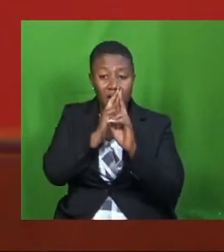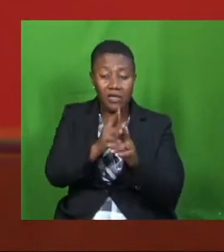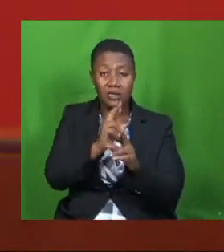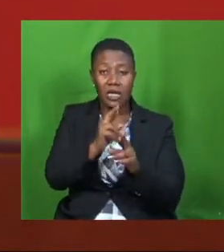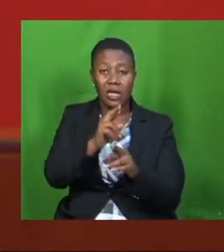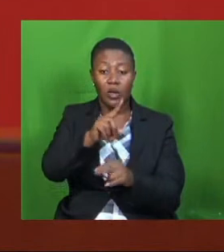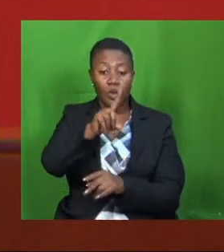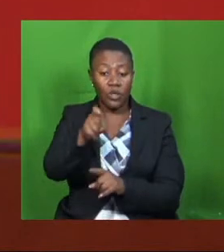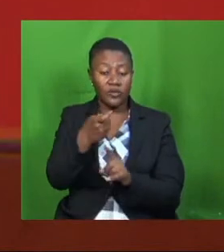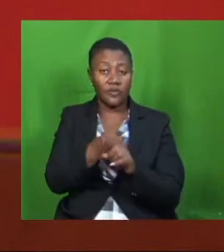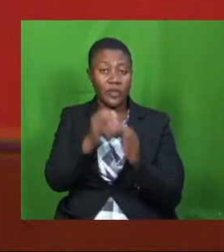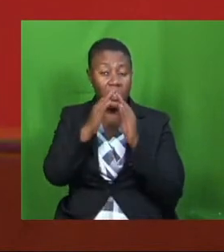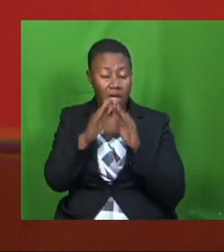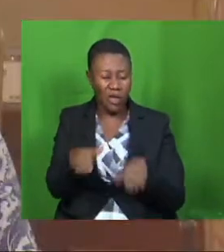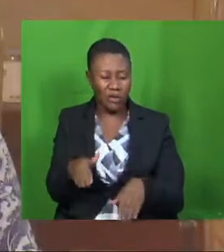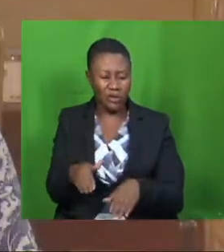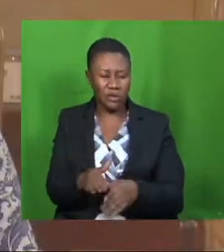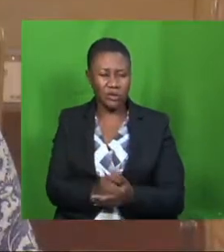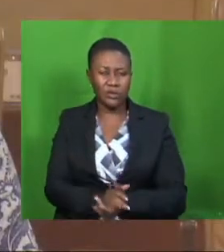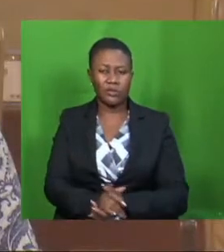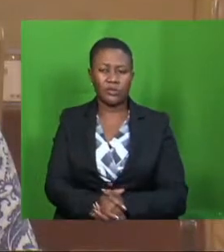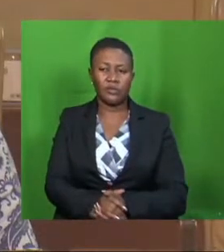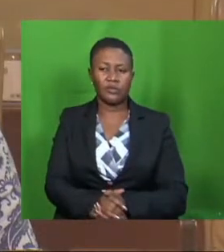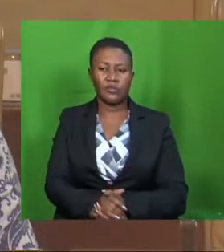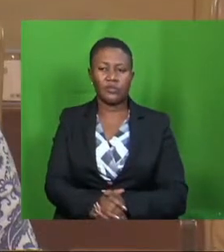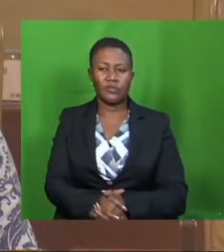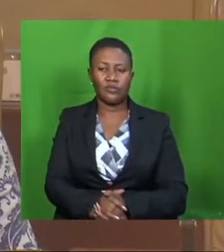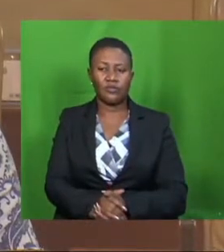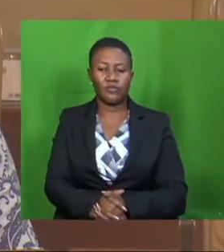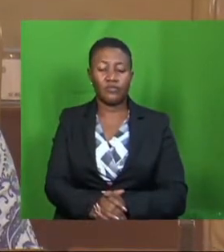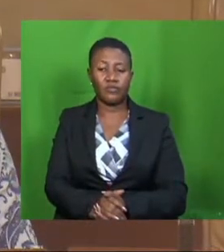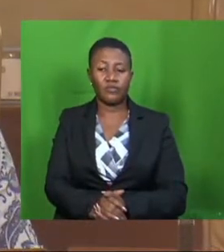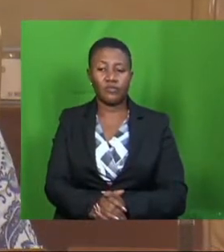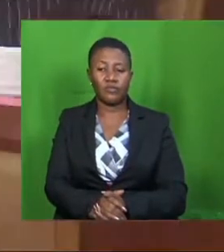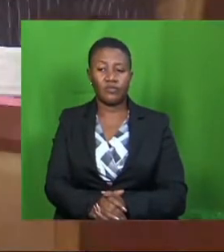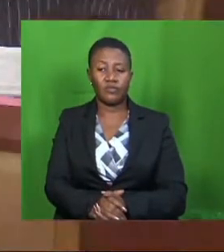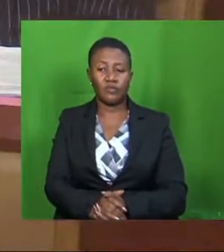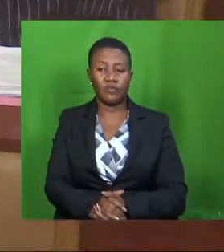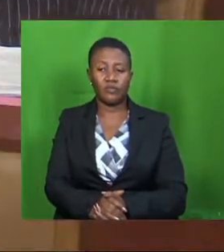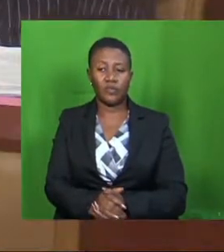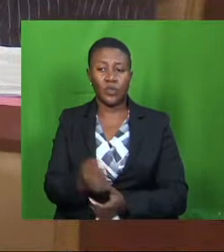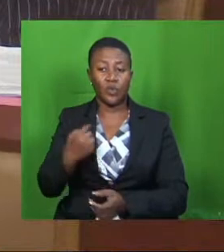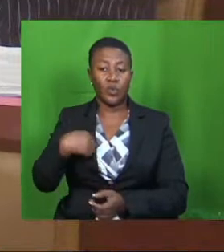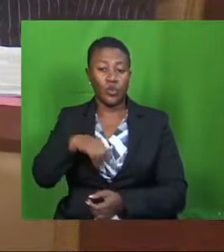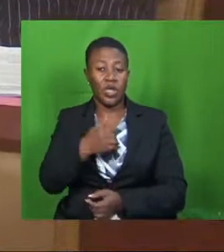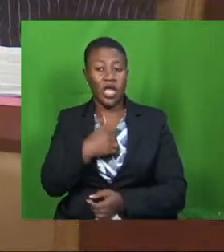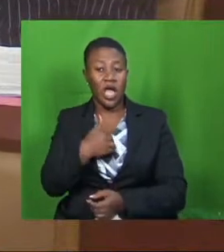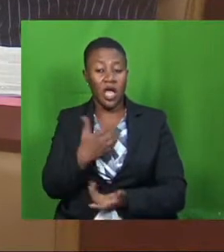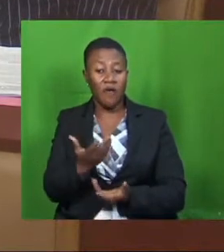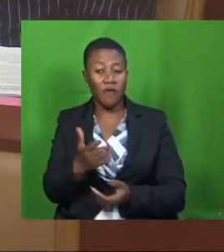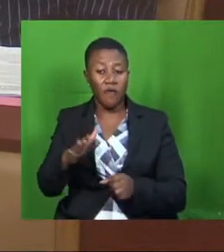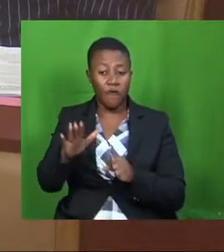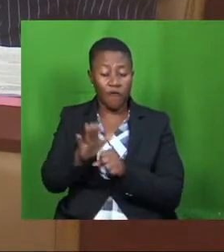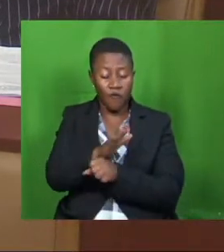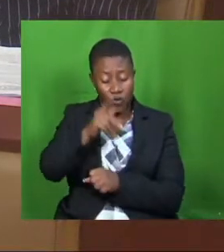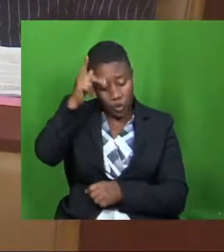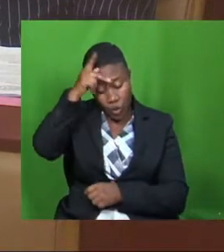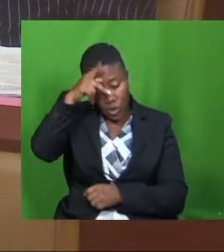said. We'll take that on board. We want ministers to respect this House, and we want